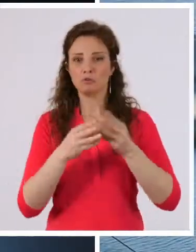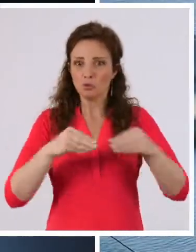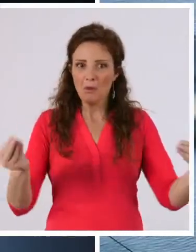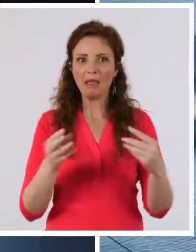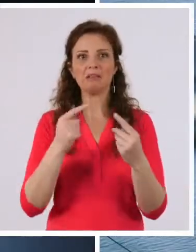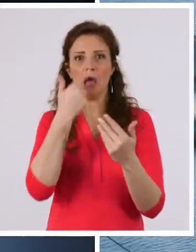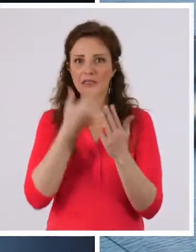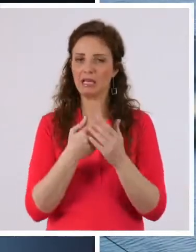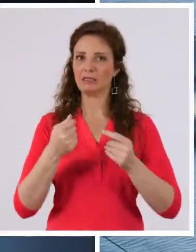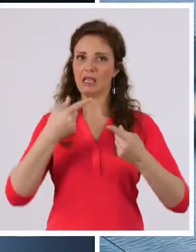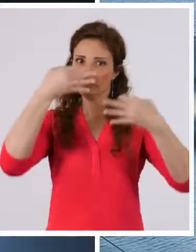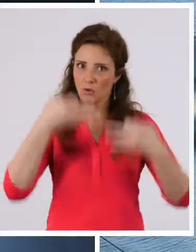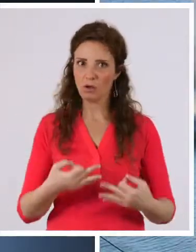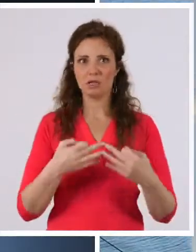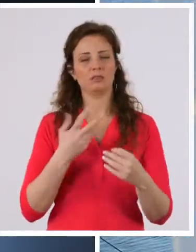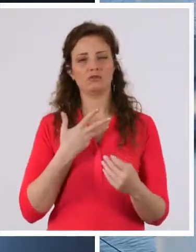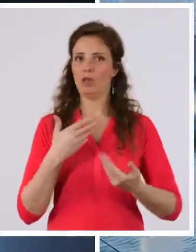the crew members only.